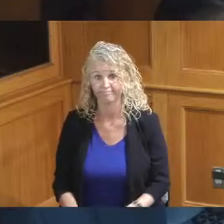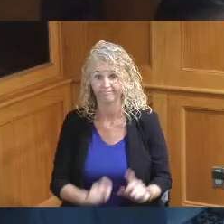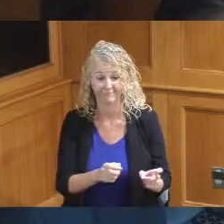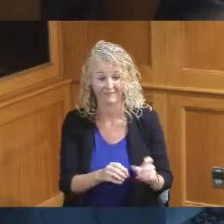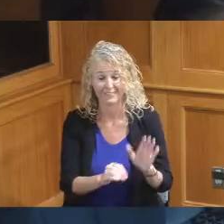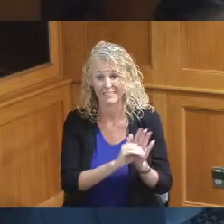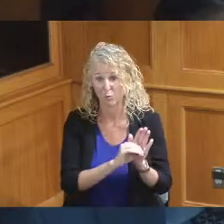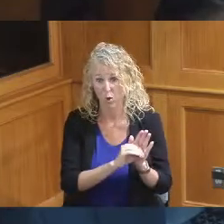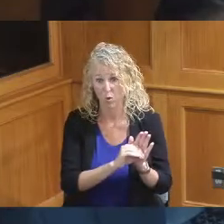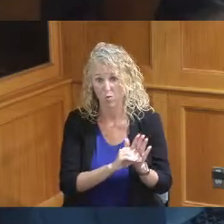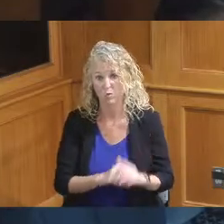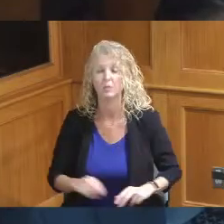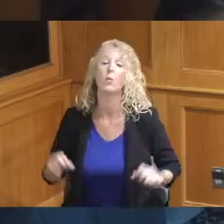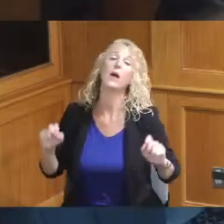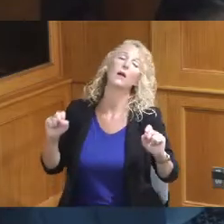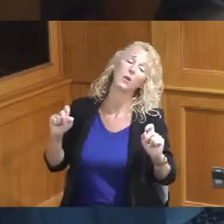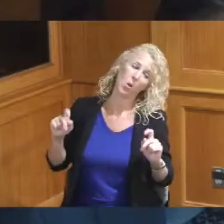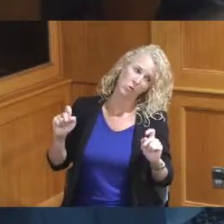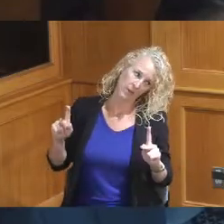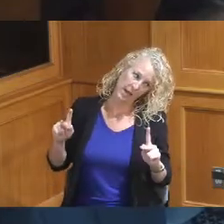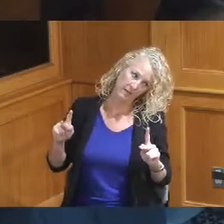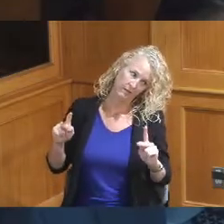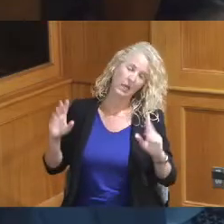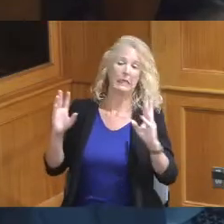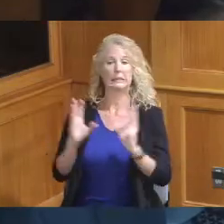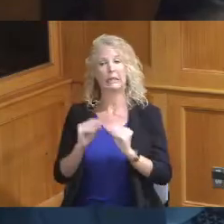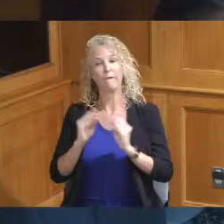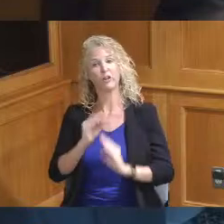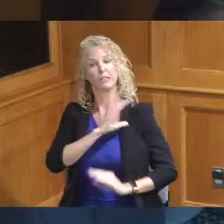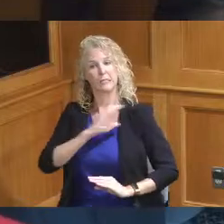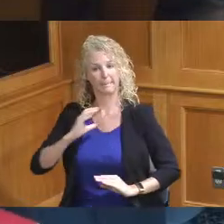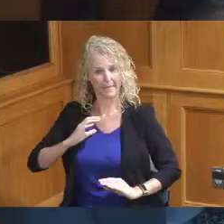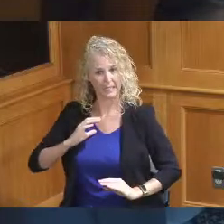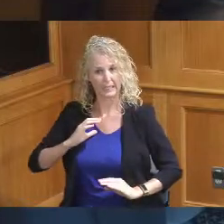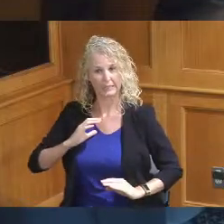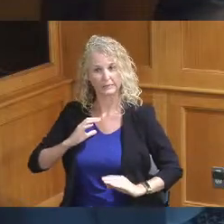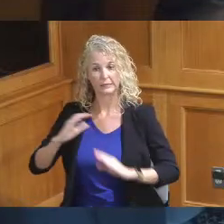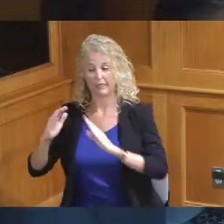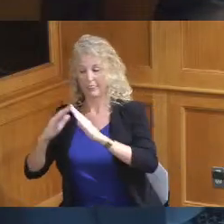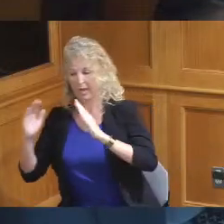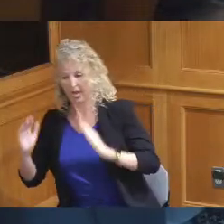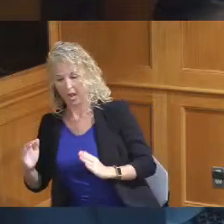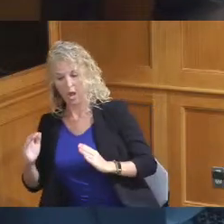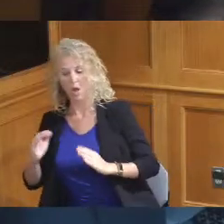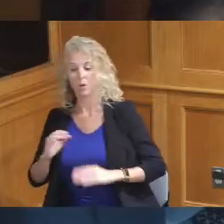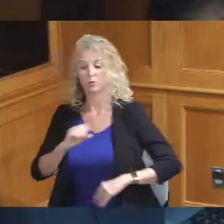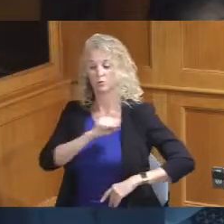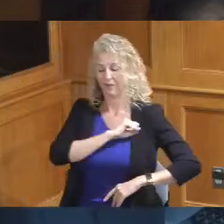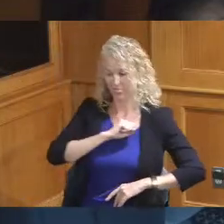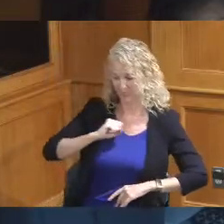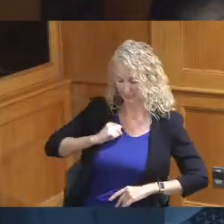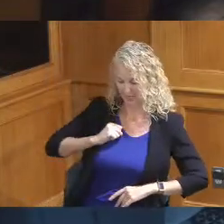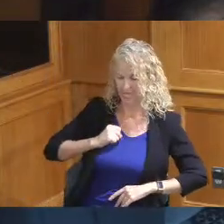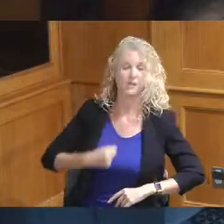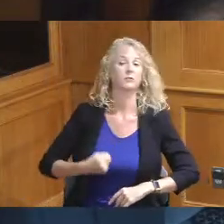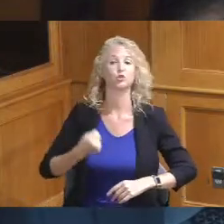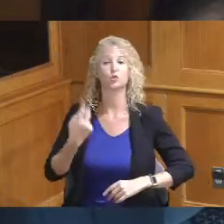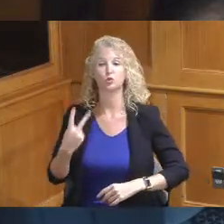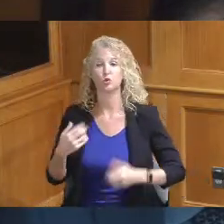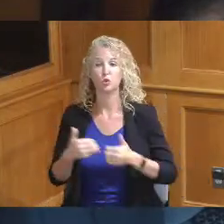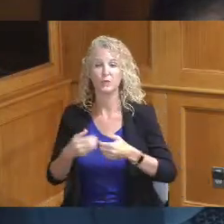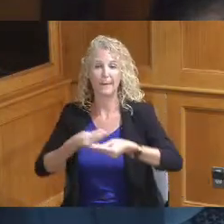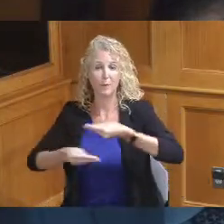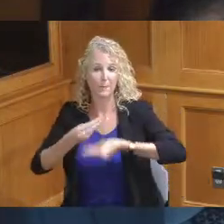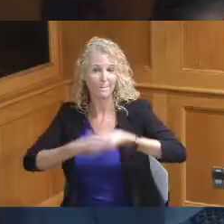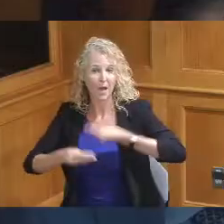$0. So then they said, we go to this thing called conference committee, where you got the House of Representatives with one budget, you got the Senate with another